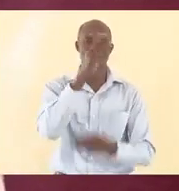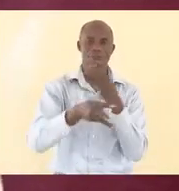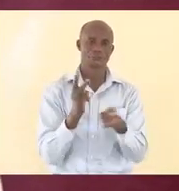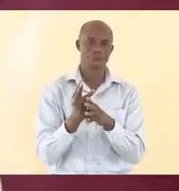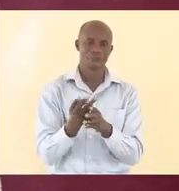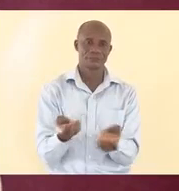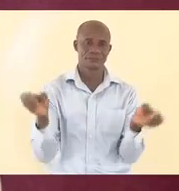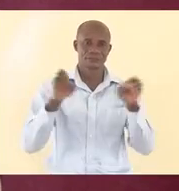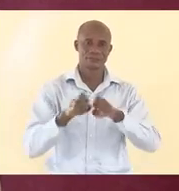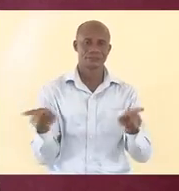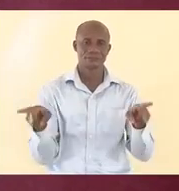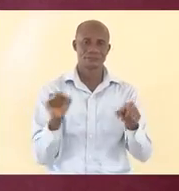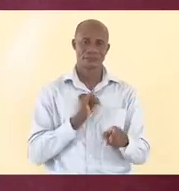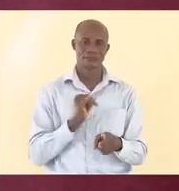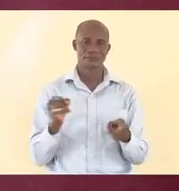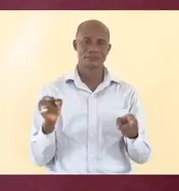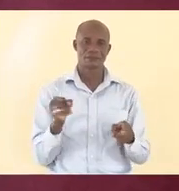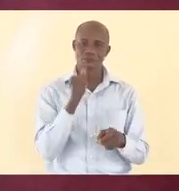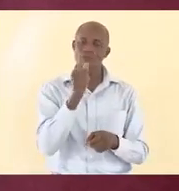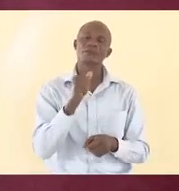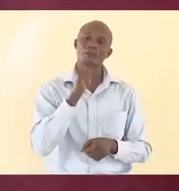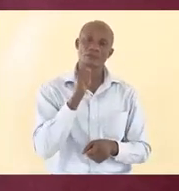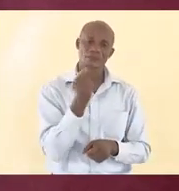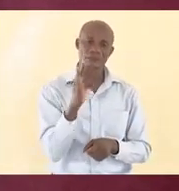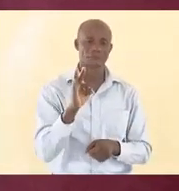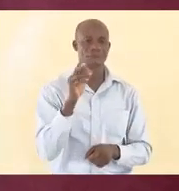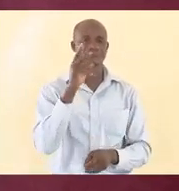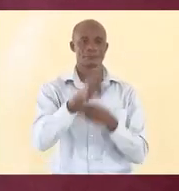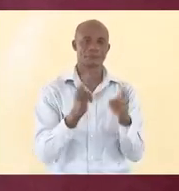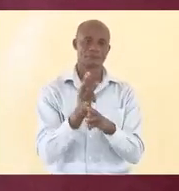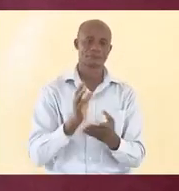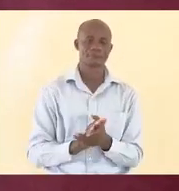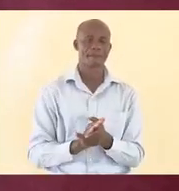world, even as I am not of the world.